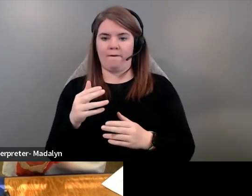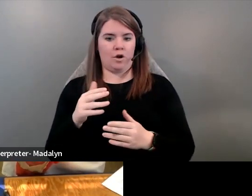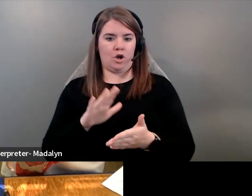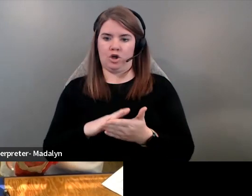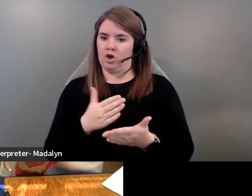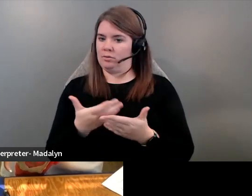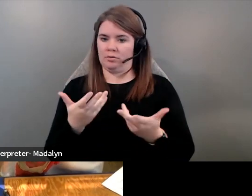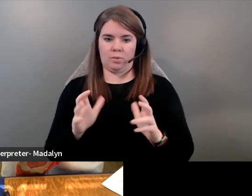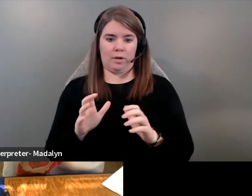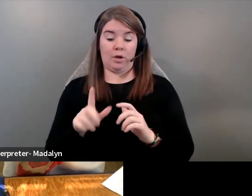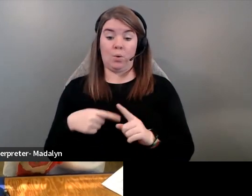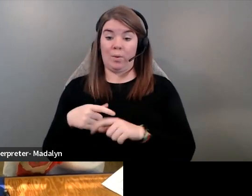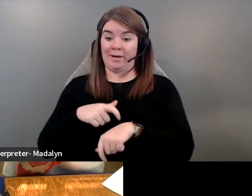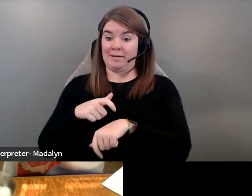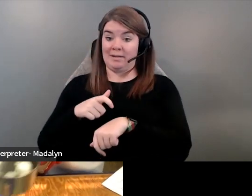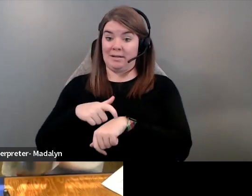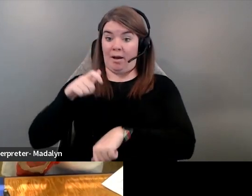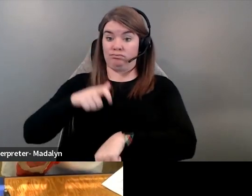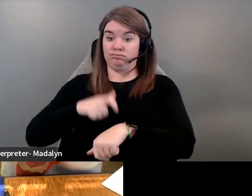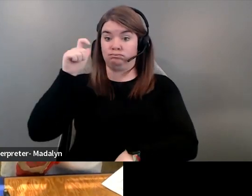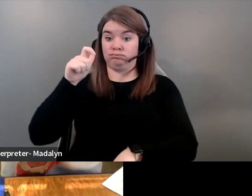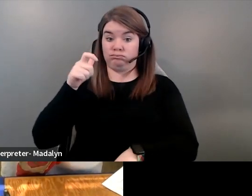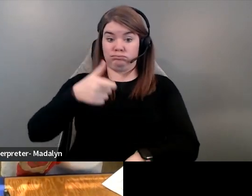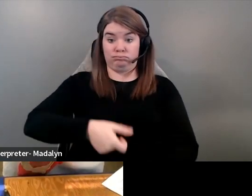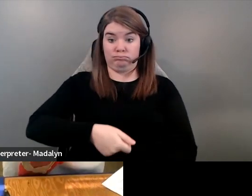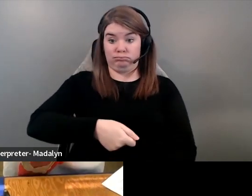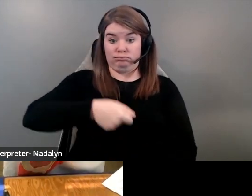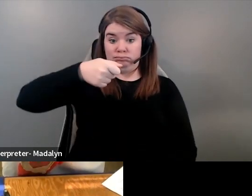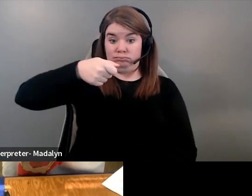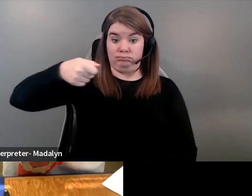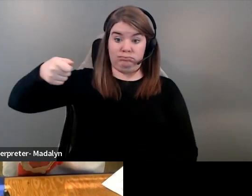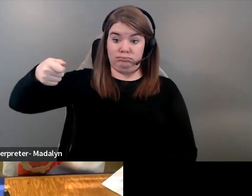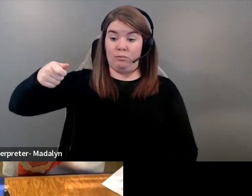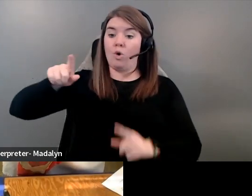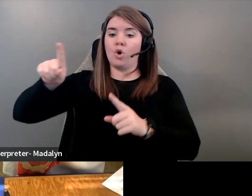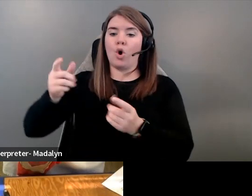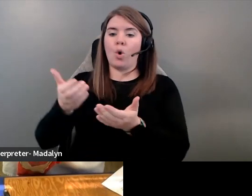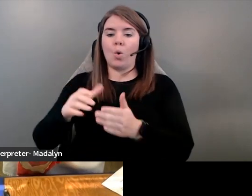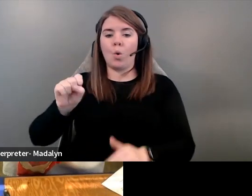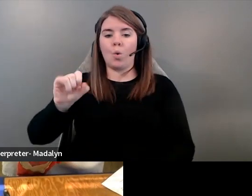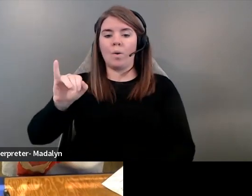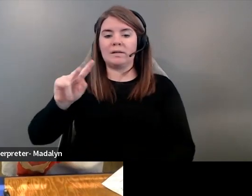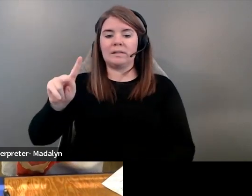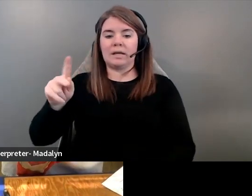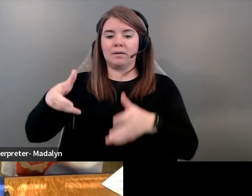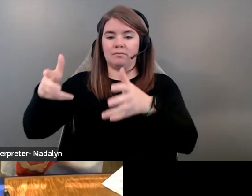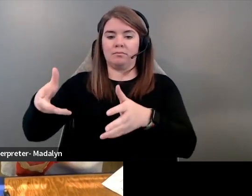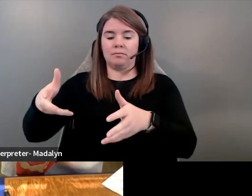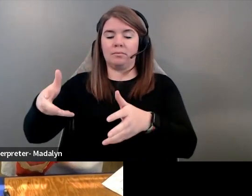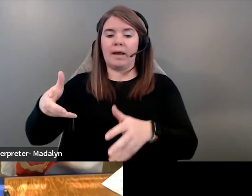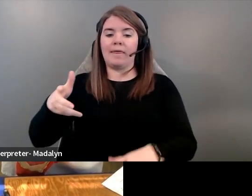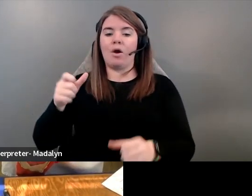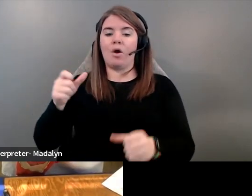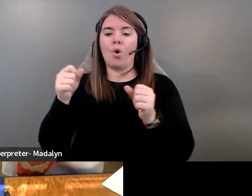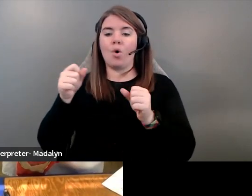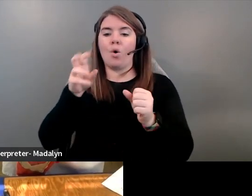Once that timer goes off, you're going to take this whole pan. You're going to go to your sink and put it in the sink and run cold water in it